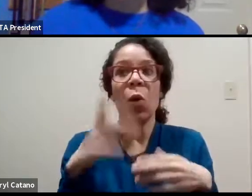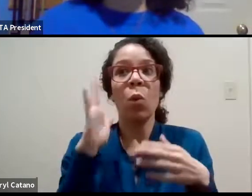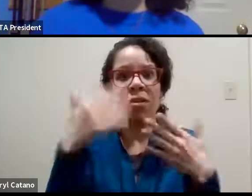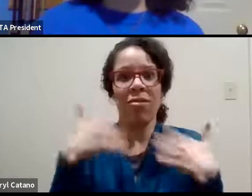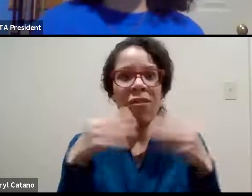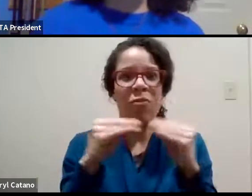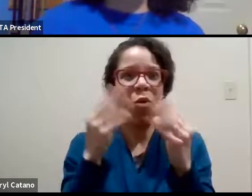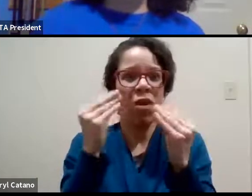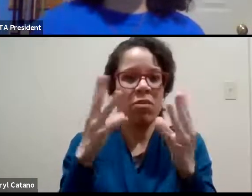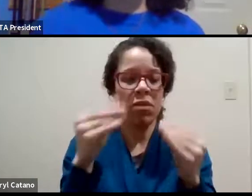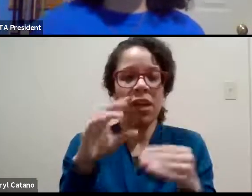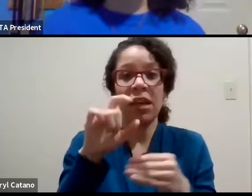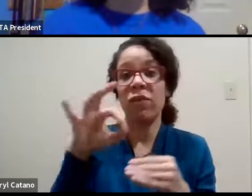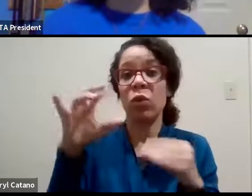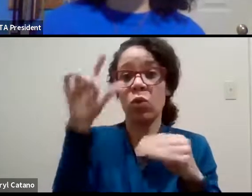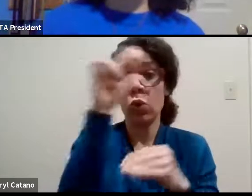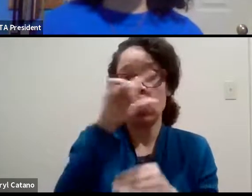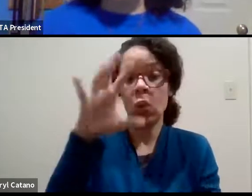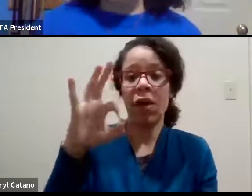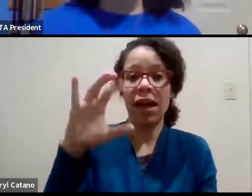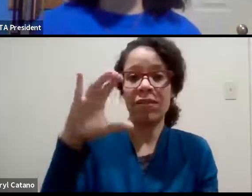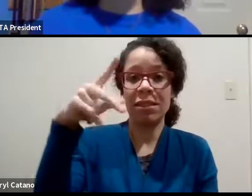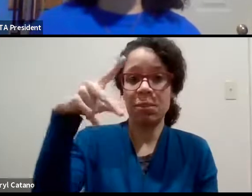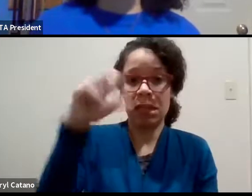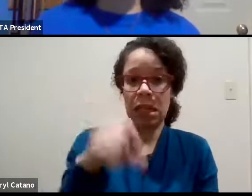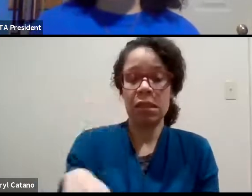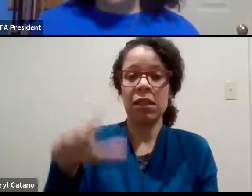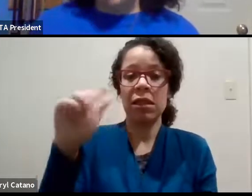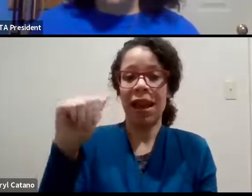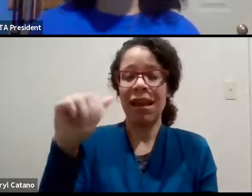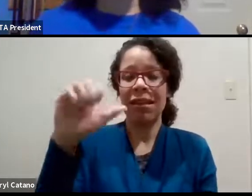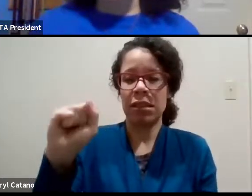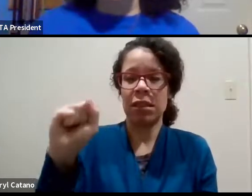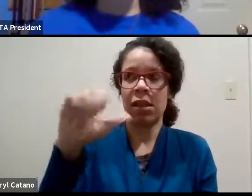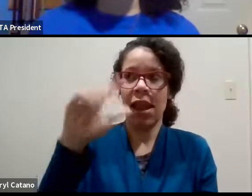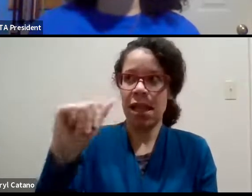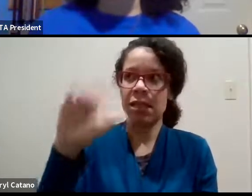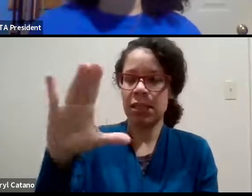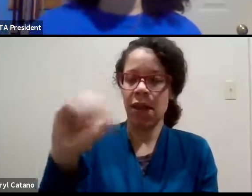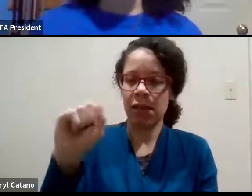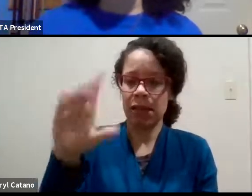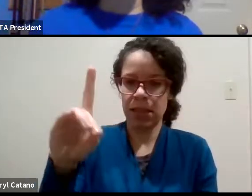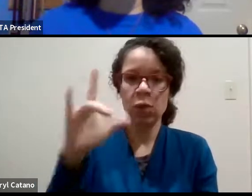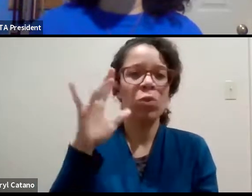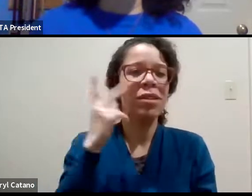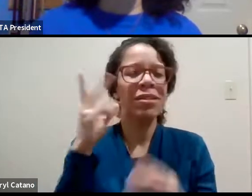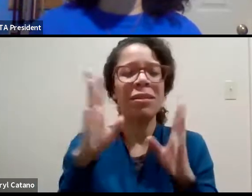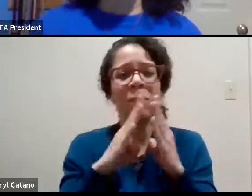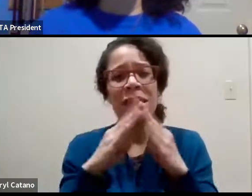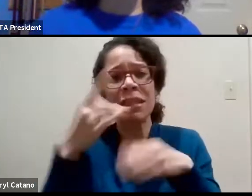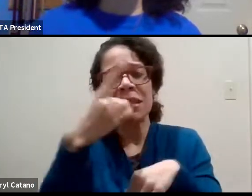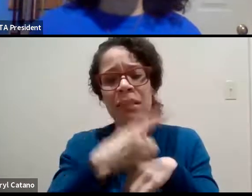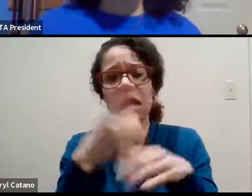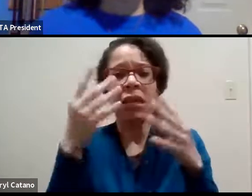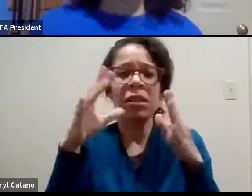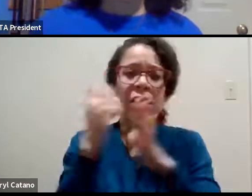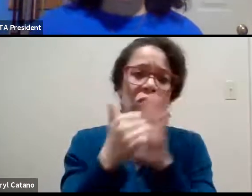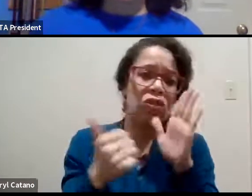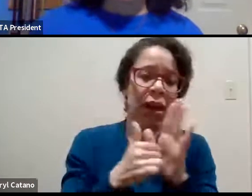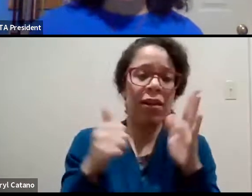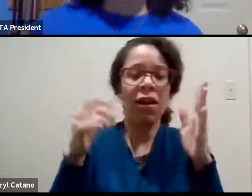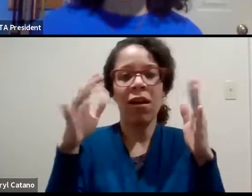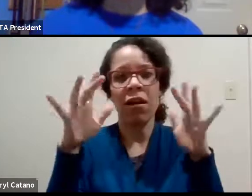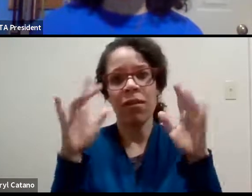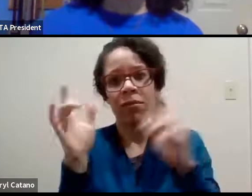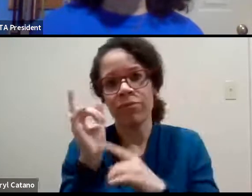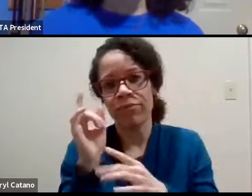up if you Google FCPS space ACSD. You will find meeting dates, agendas, and the minutes and recordings